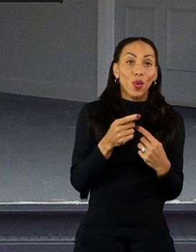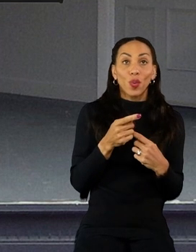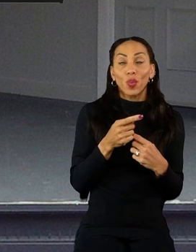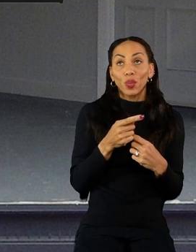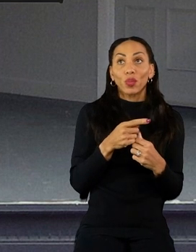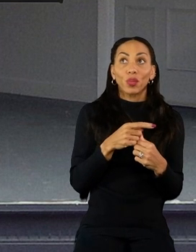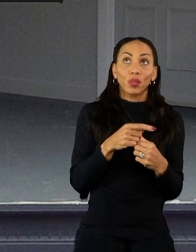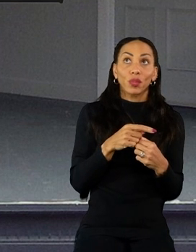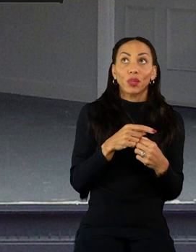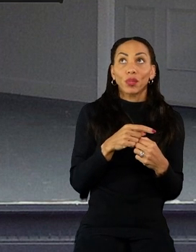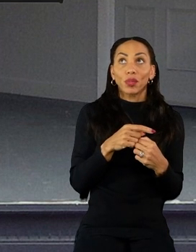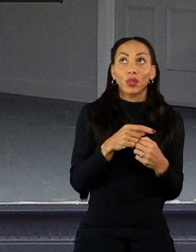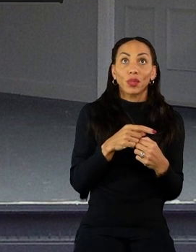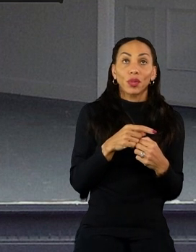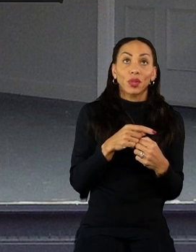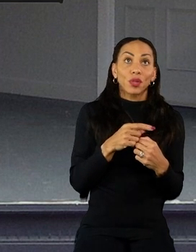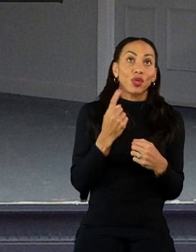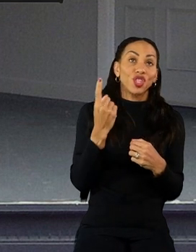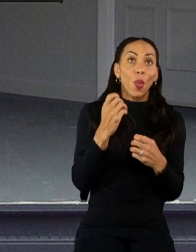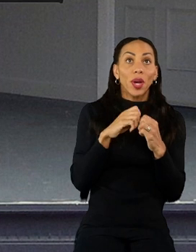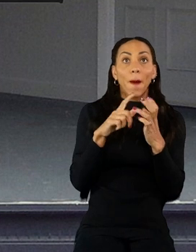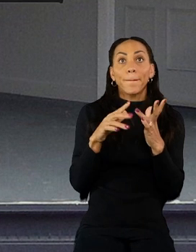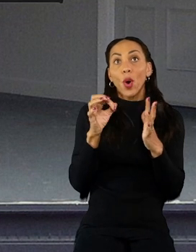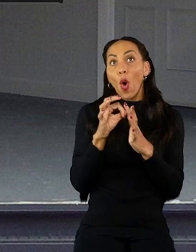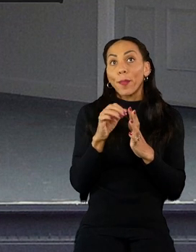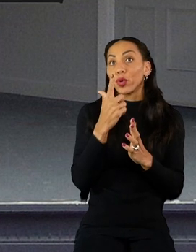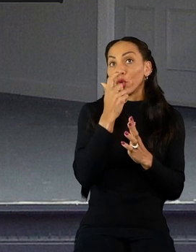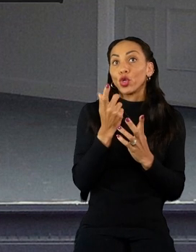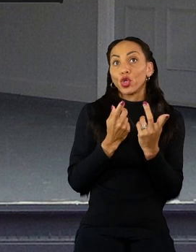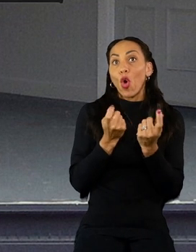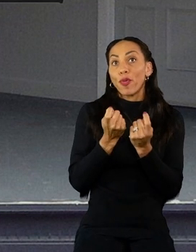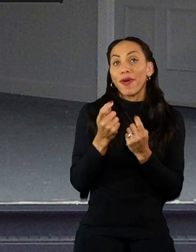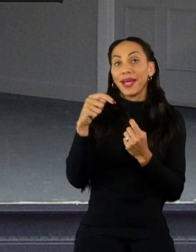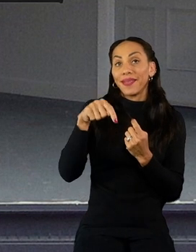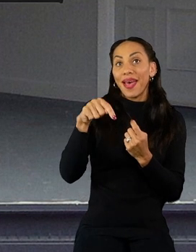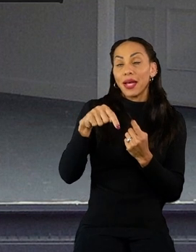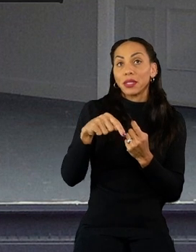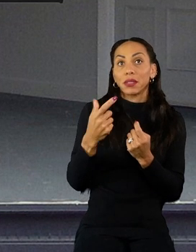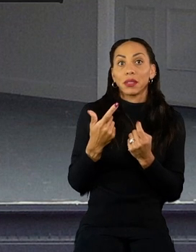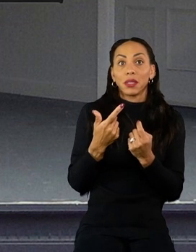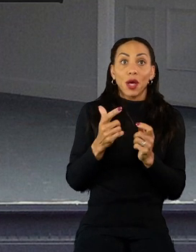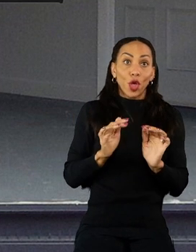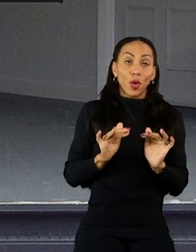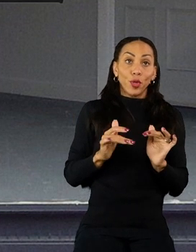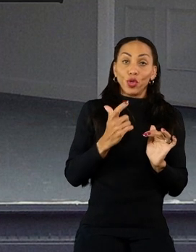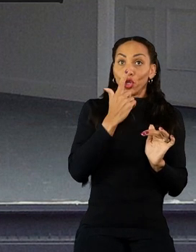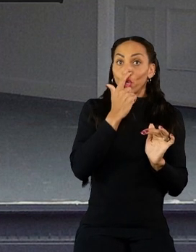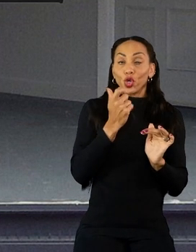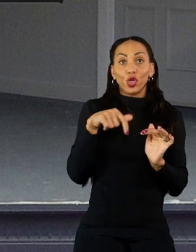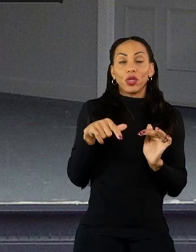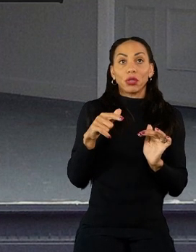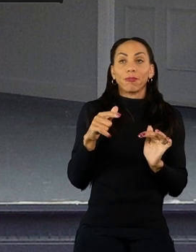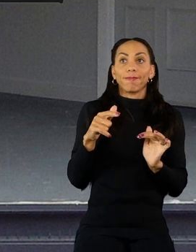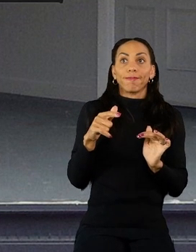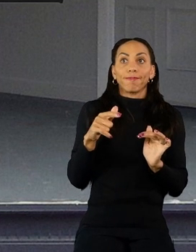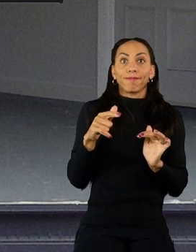there's no reason why that aspect of it couldn't be operated by somebody at BOP, at your studio, or in